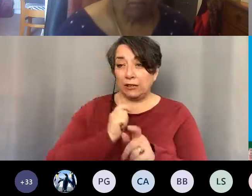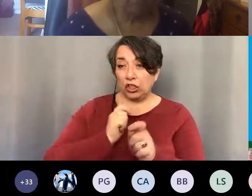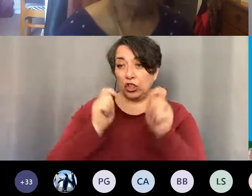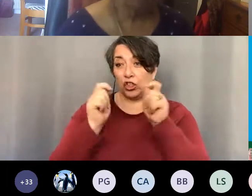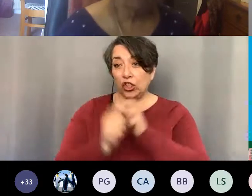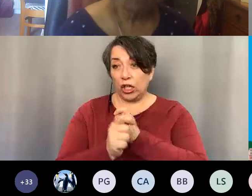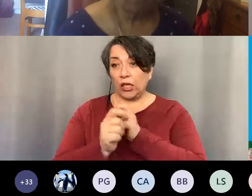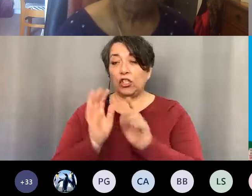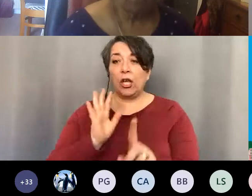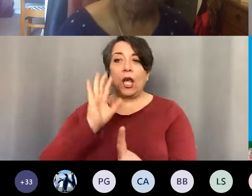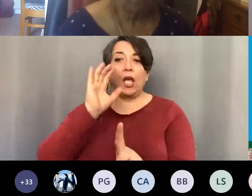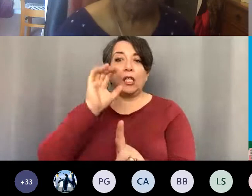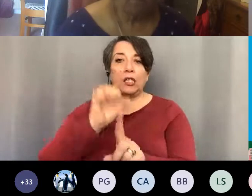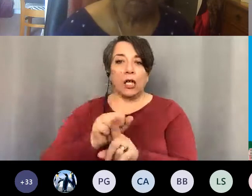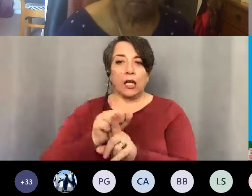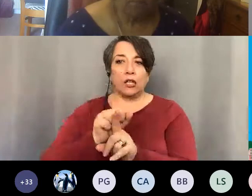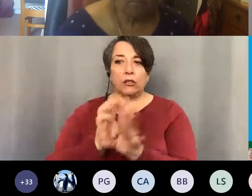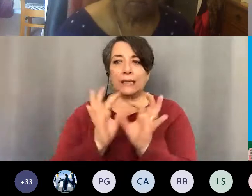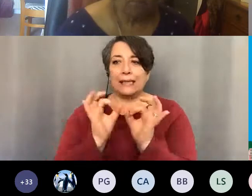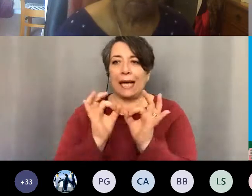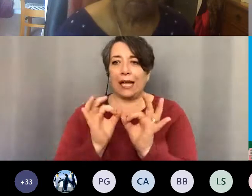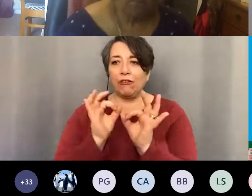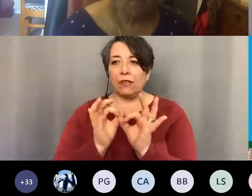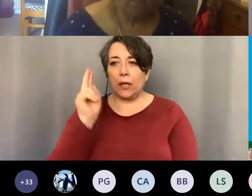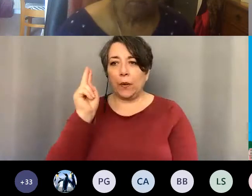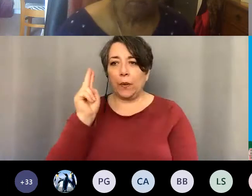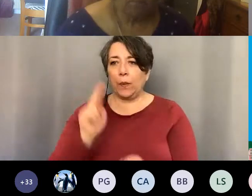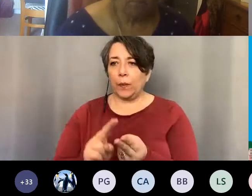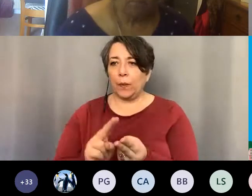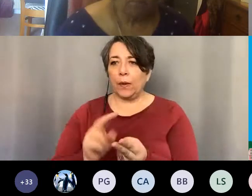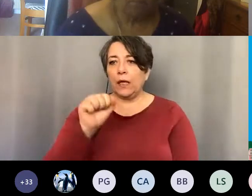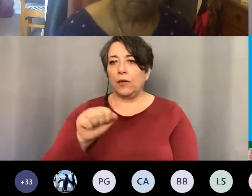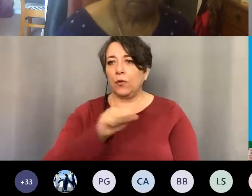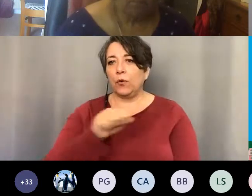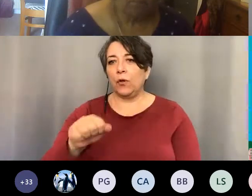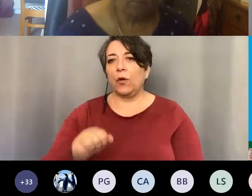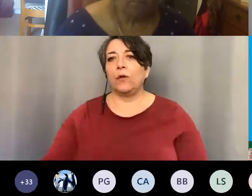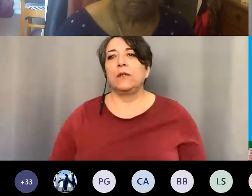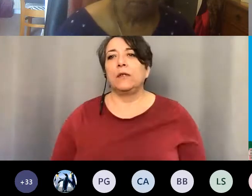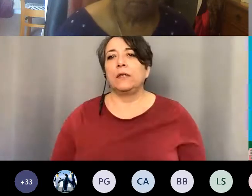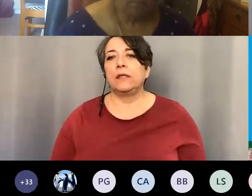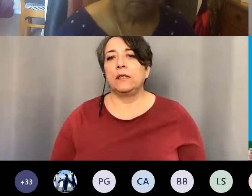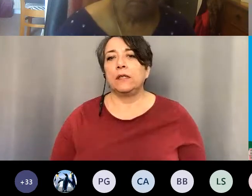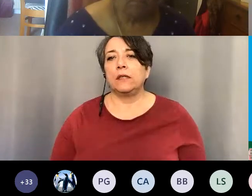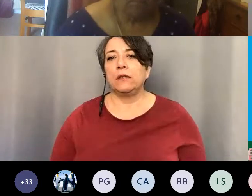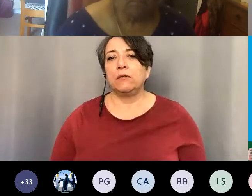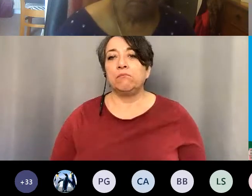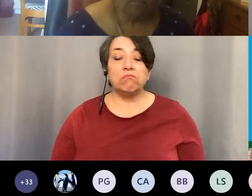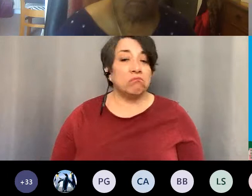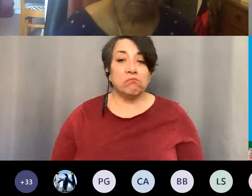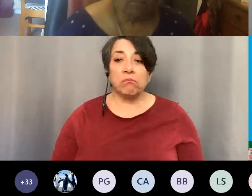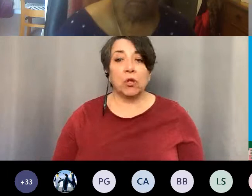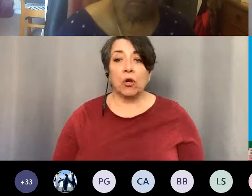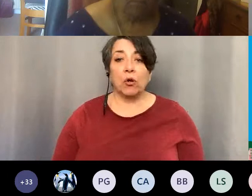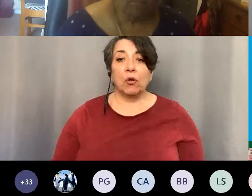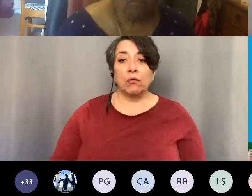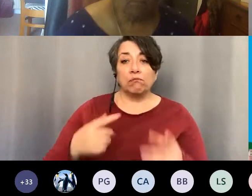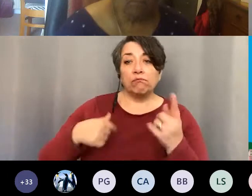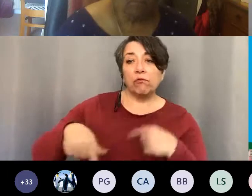Absolutely or diagnosis? No, I mean, I think from our clinicians' perspective, they are really happy with